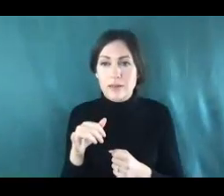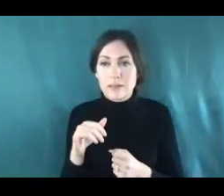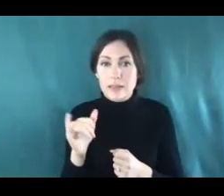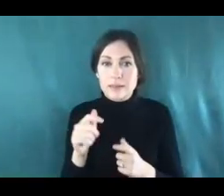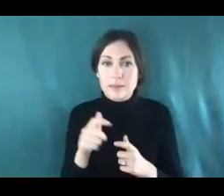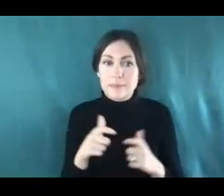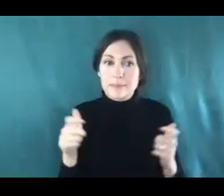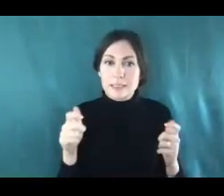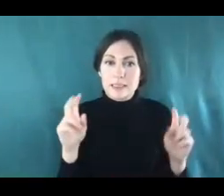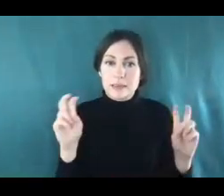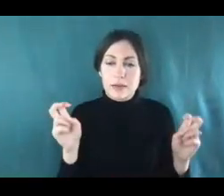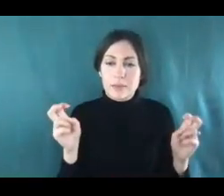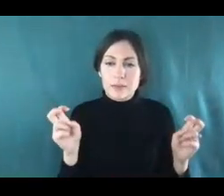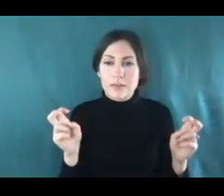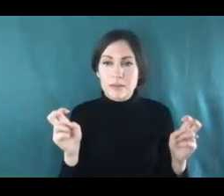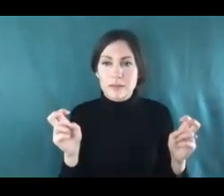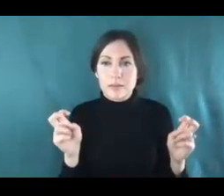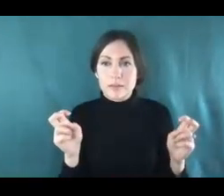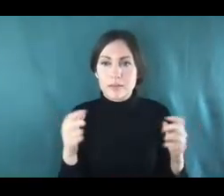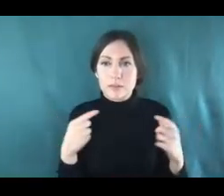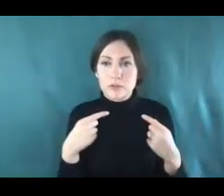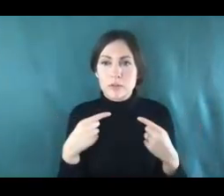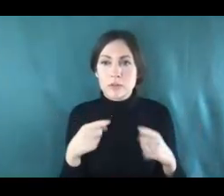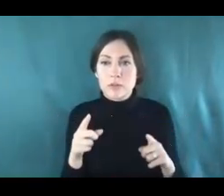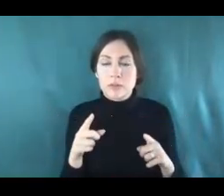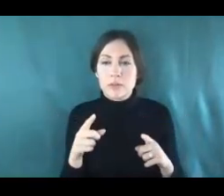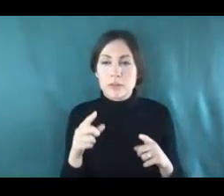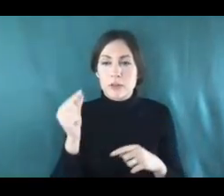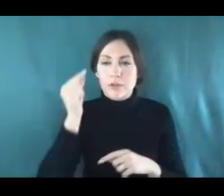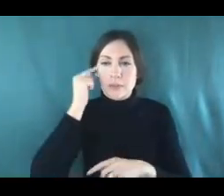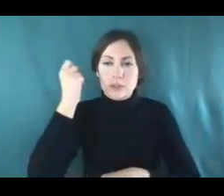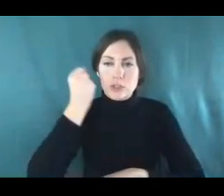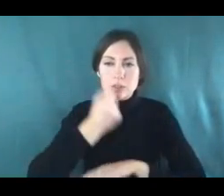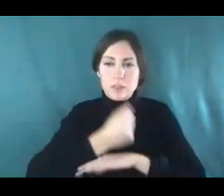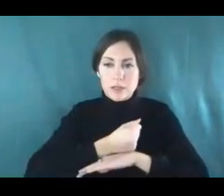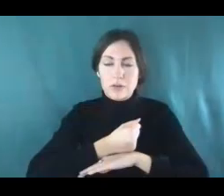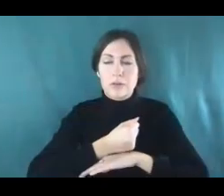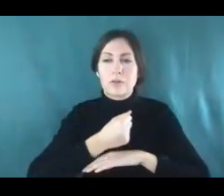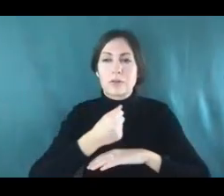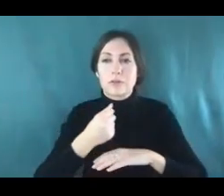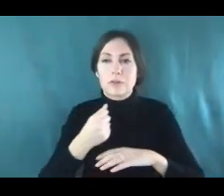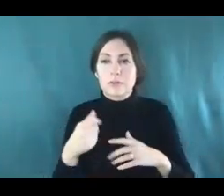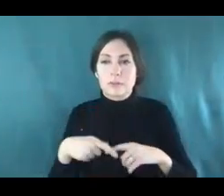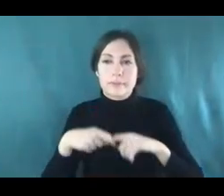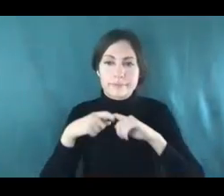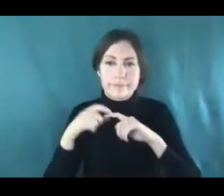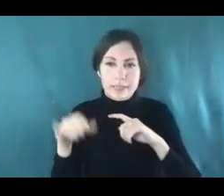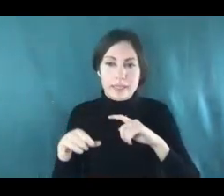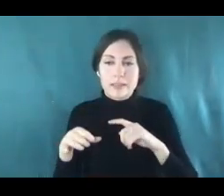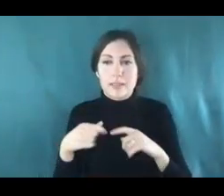huge topic during the shutdown, and obviously we're really happy. I'm really happy that